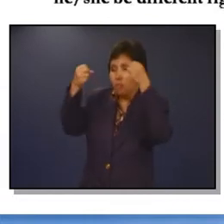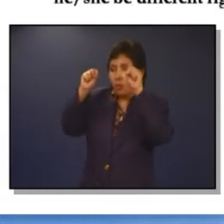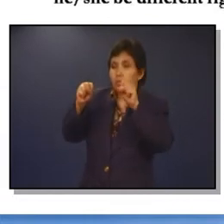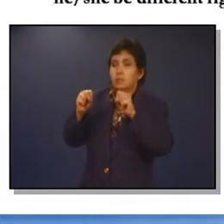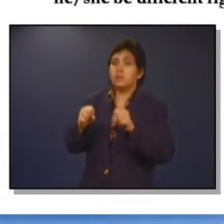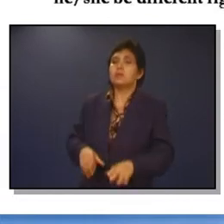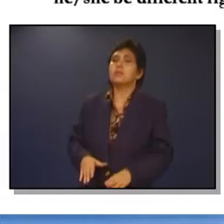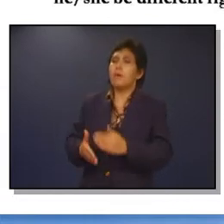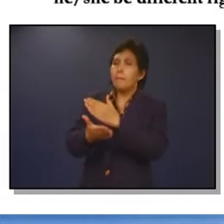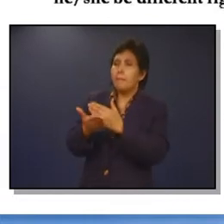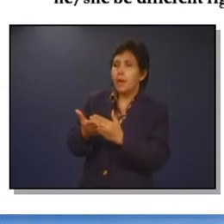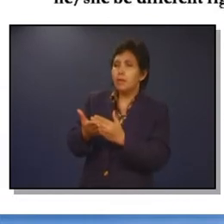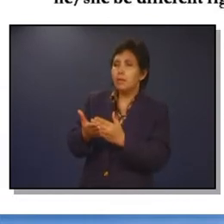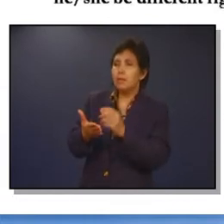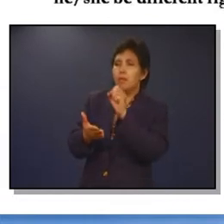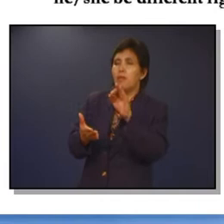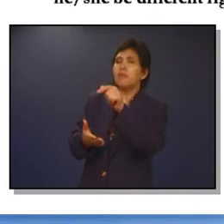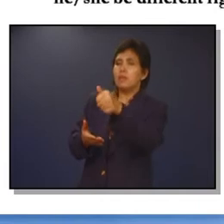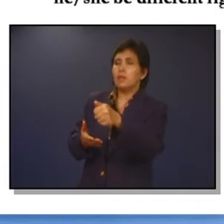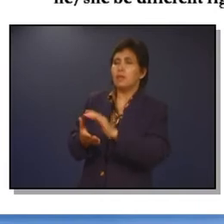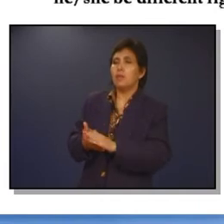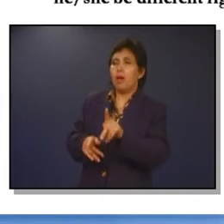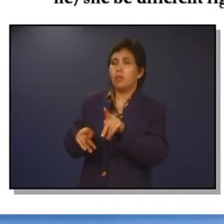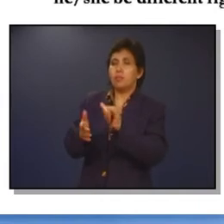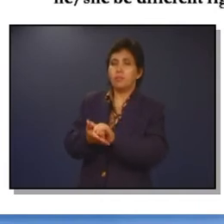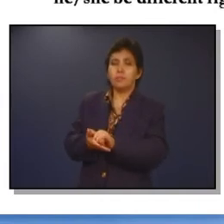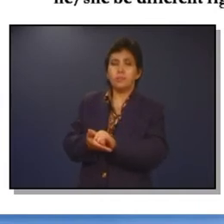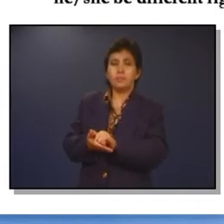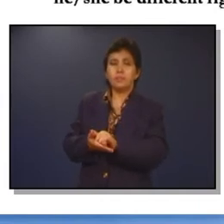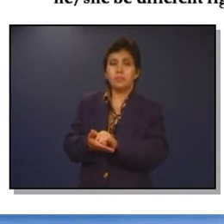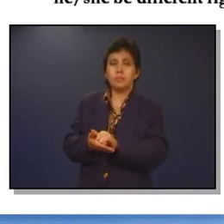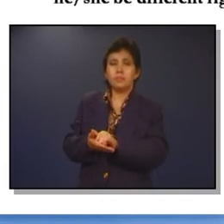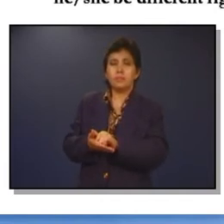Now, what does his part of him or her made up of?